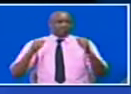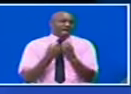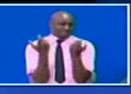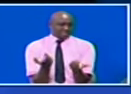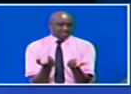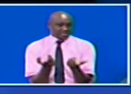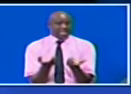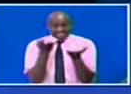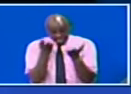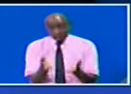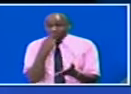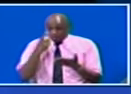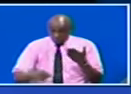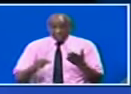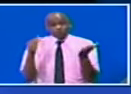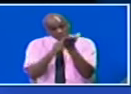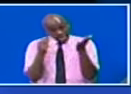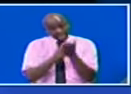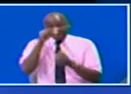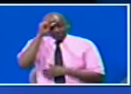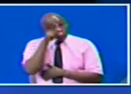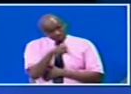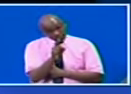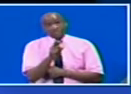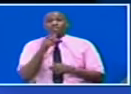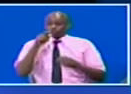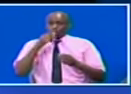It is now calling on the Ugandan authorities to withdraw the